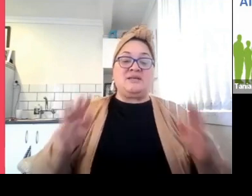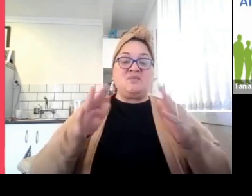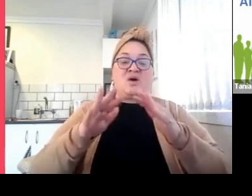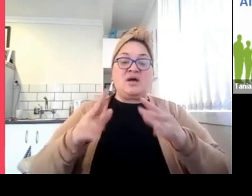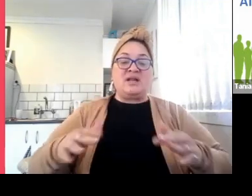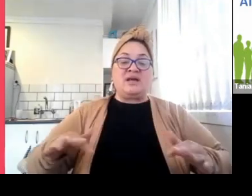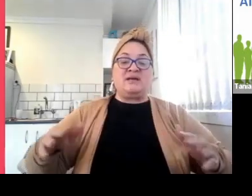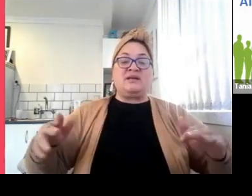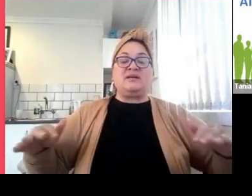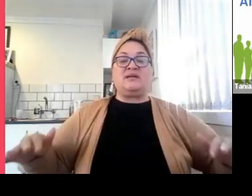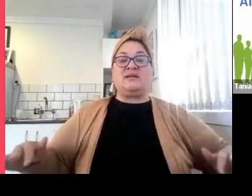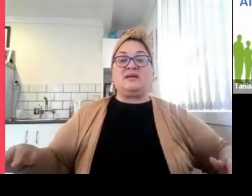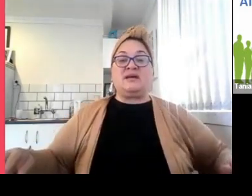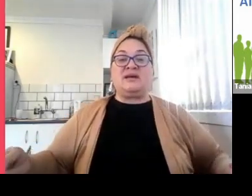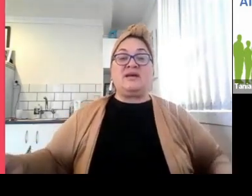aroha te